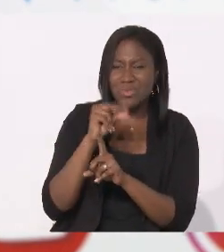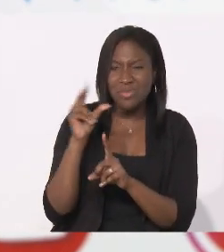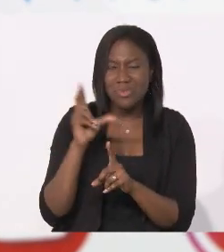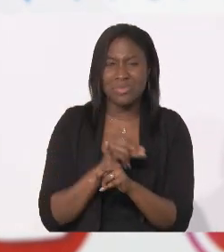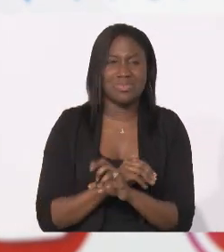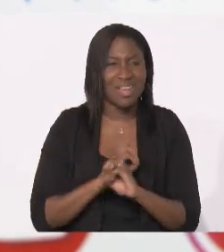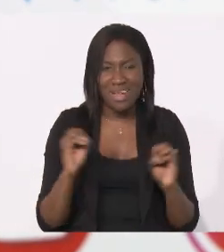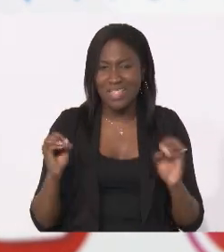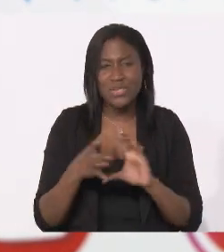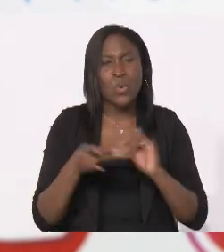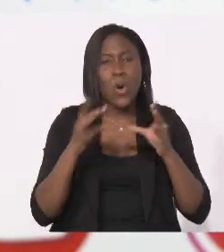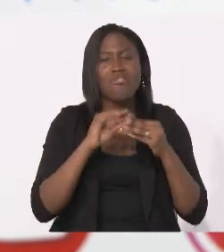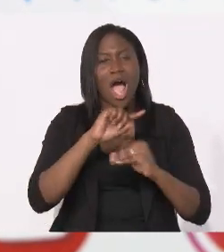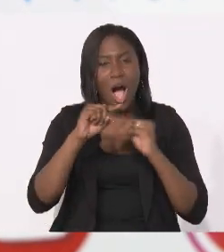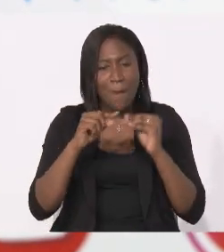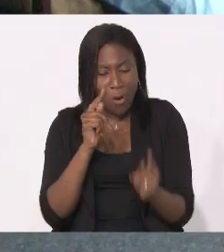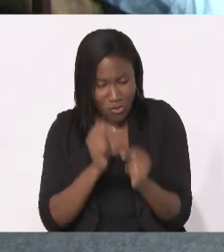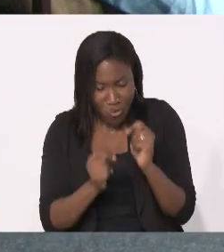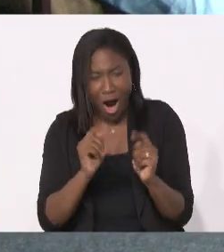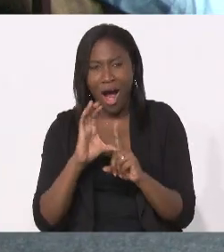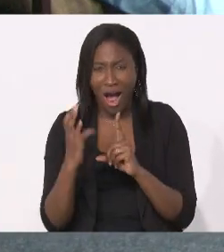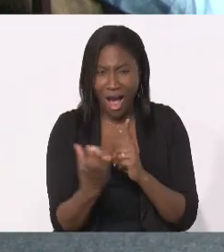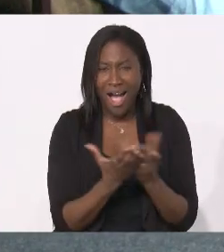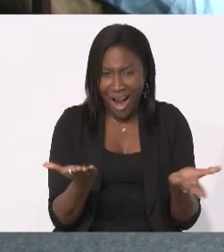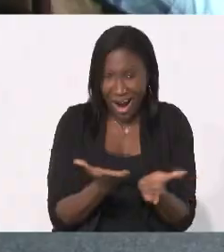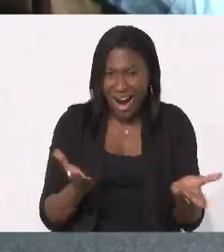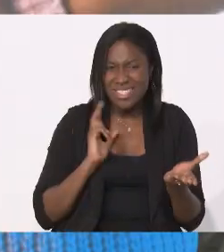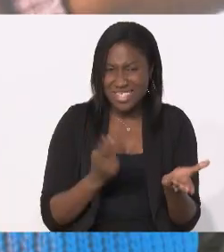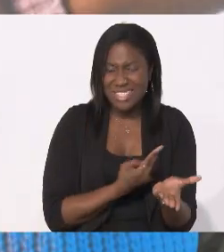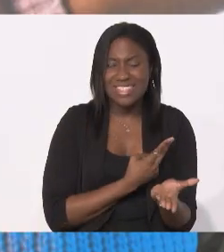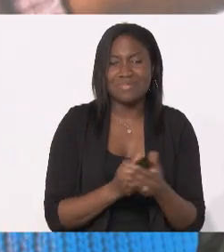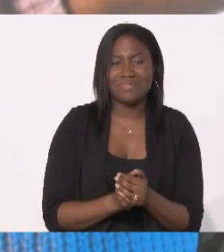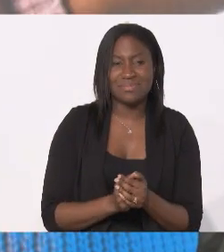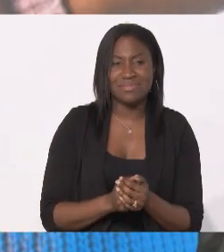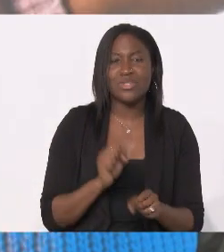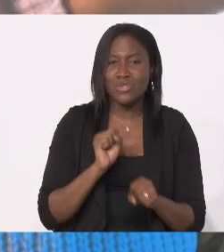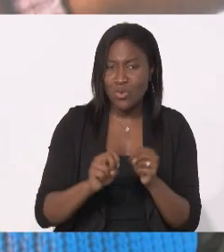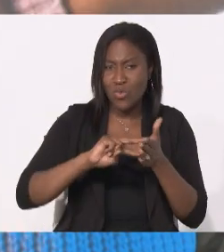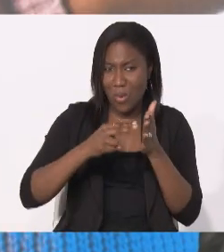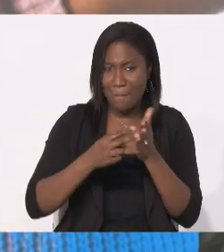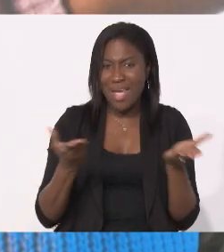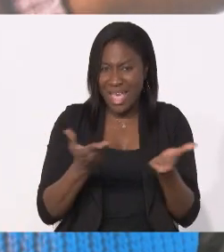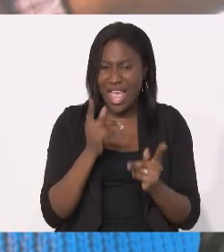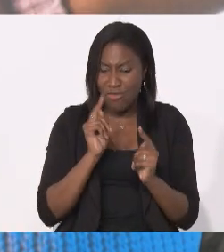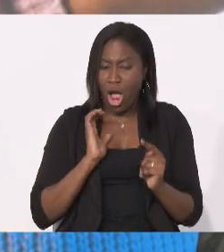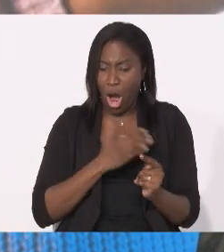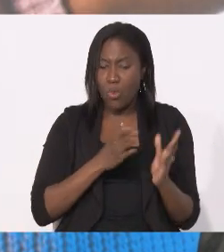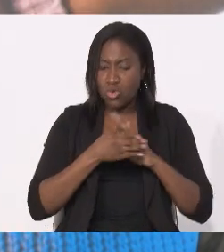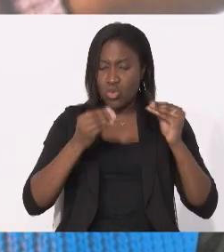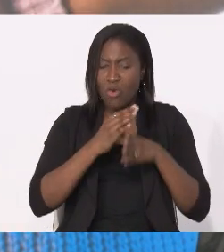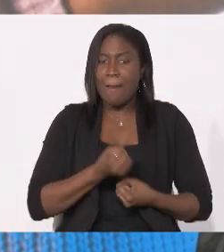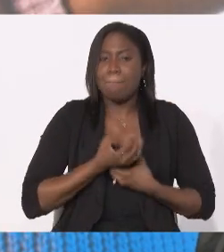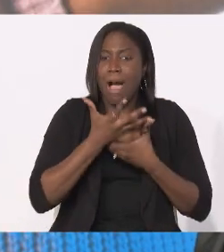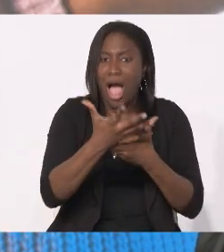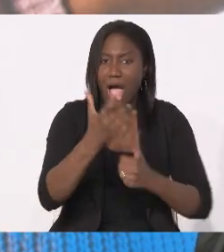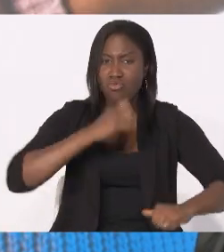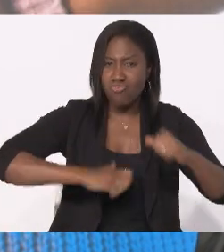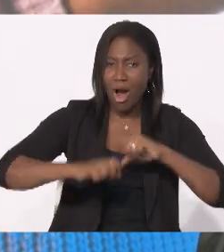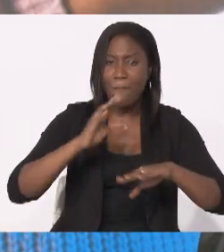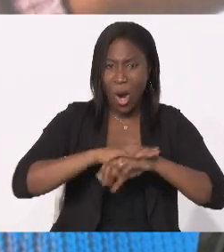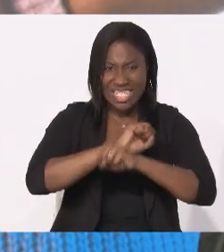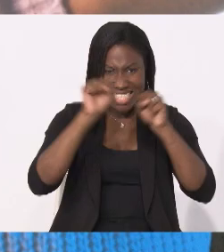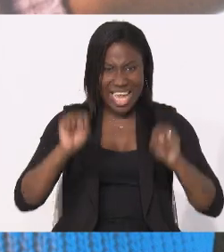don't know why we're running away from that, I feel. But I'm glad you brought up that Maljo